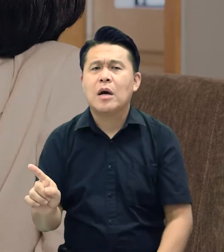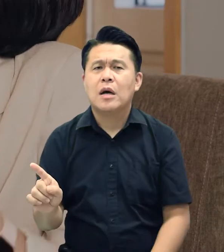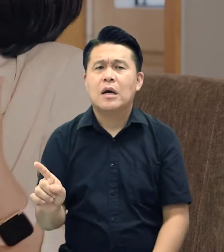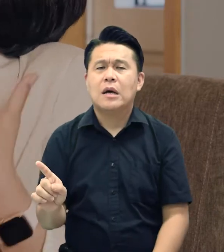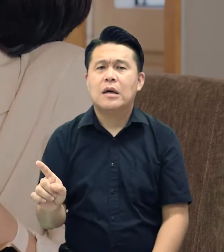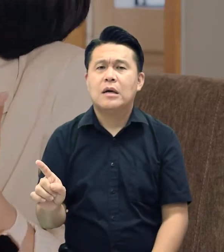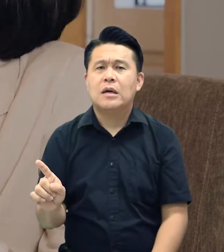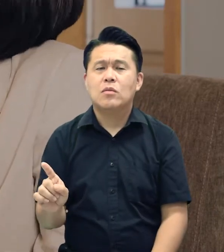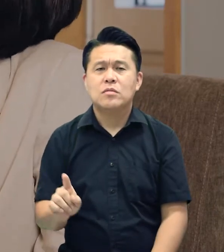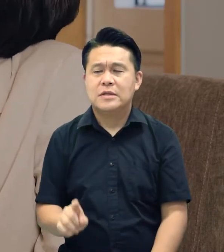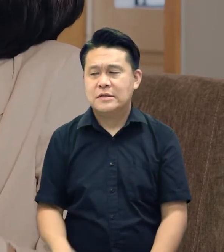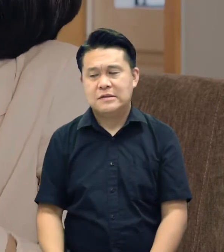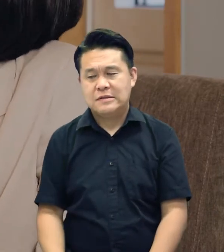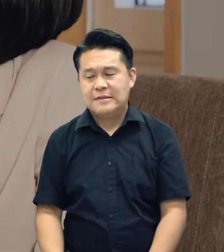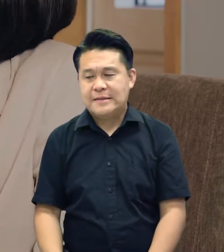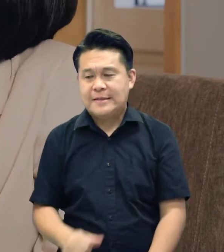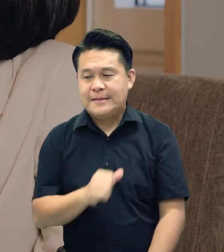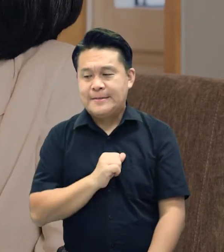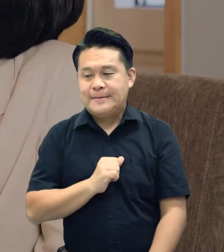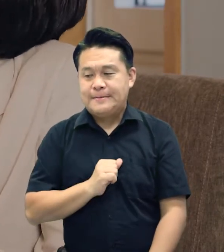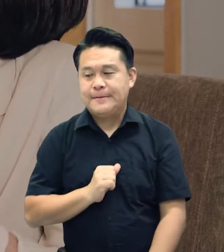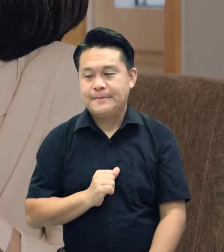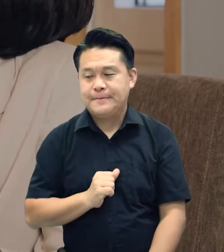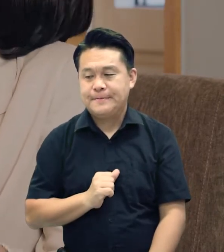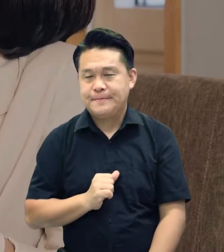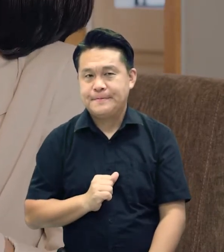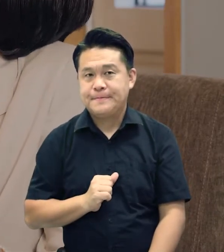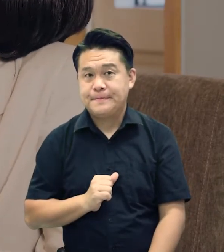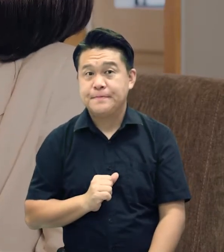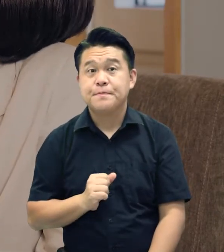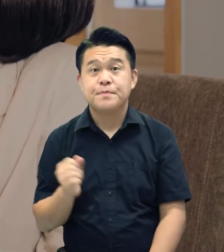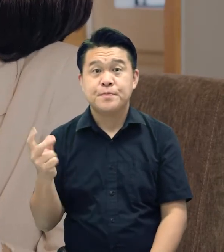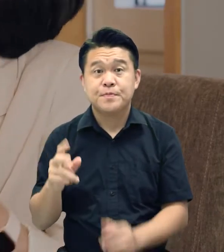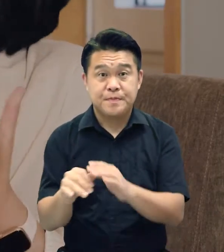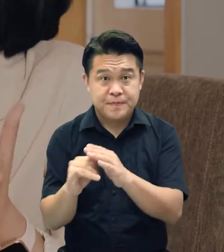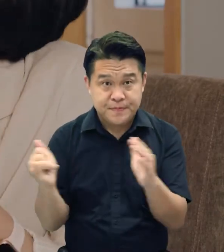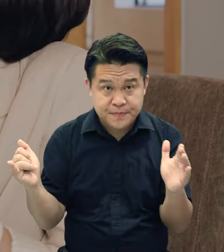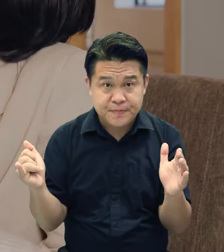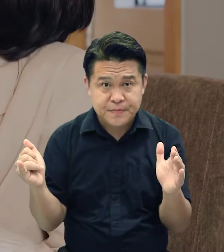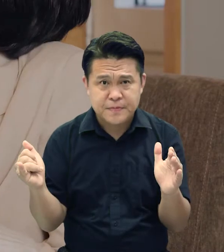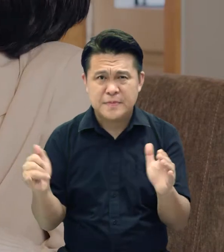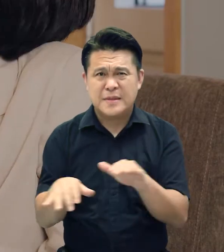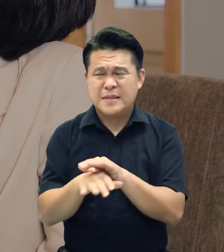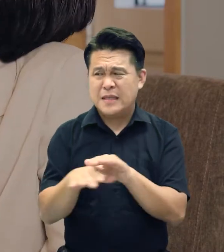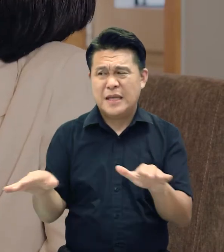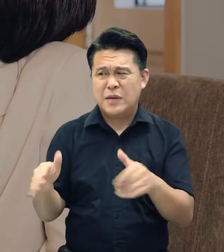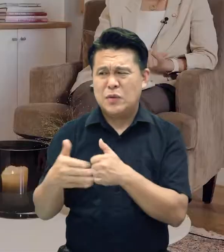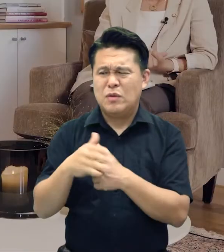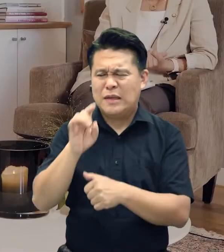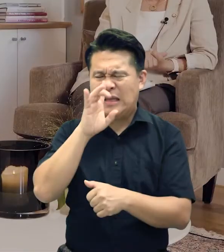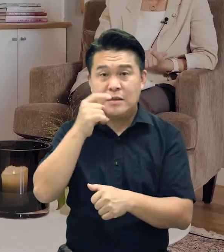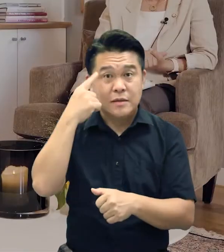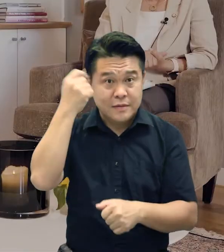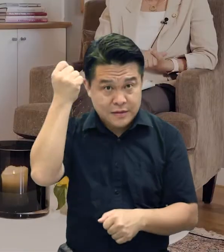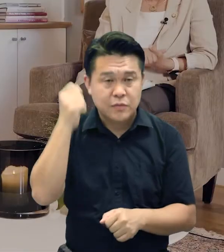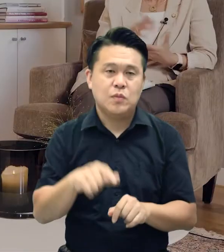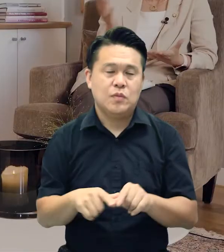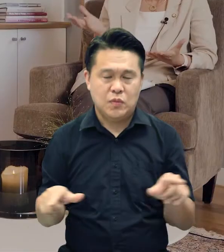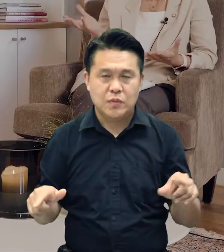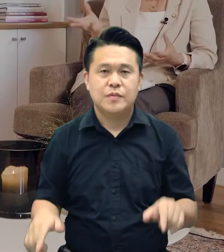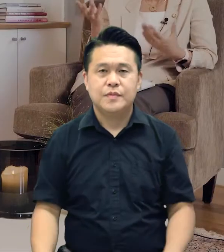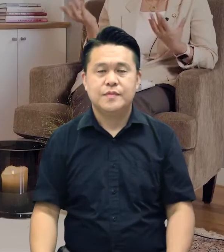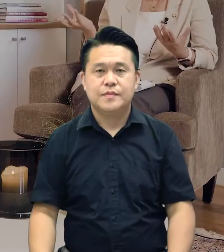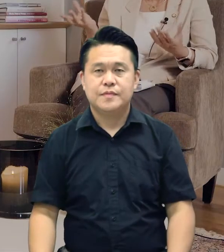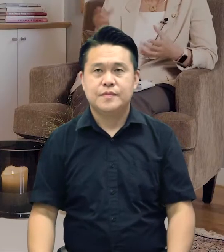And it would hurt their family members. And also we think that those people would think they cannot